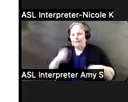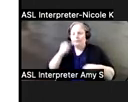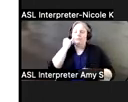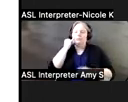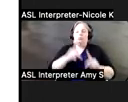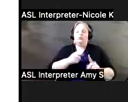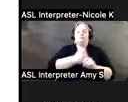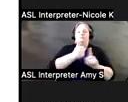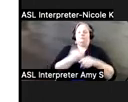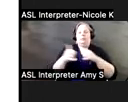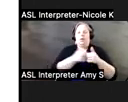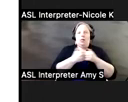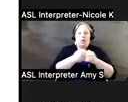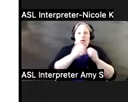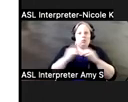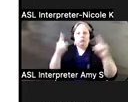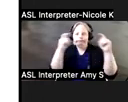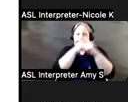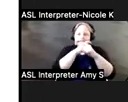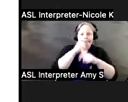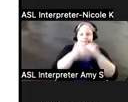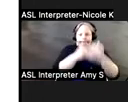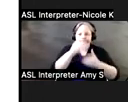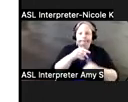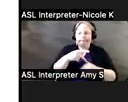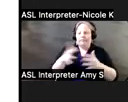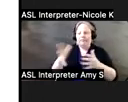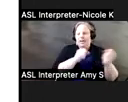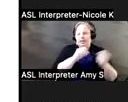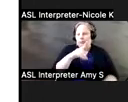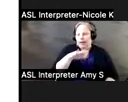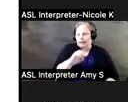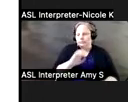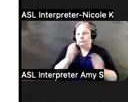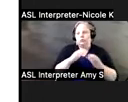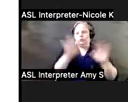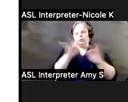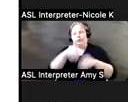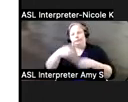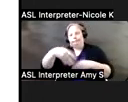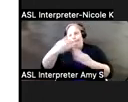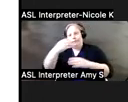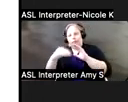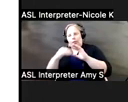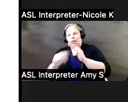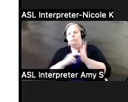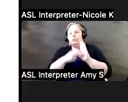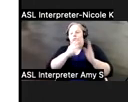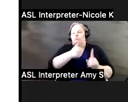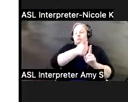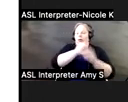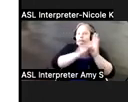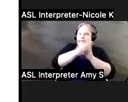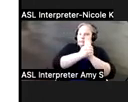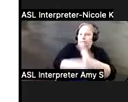lot more complex and faster paced than going on the computer and going through their emails. So as a person builds skill playing